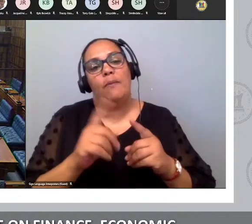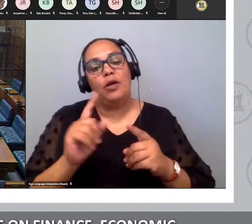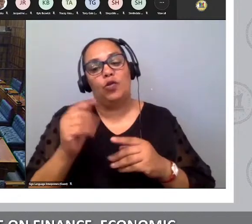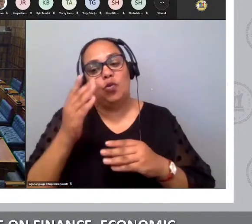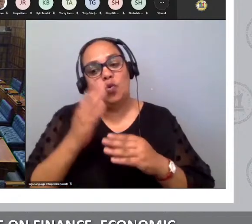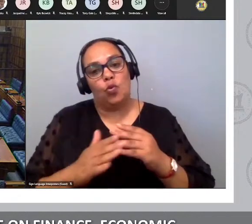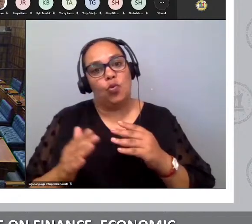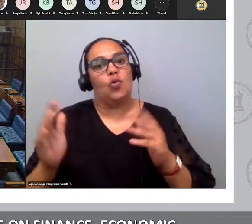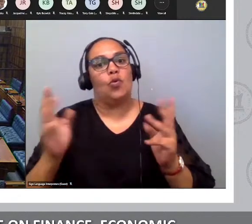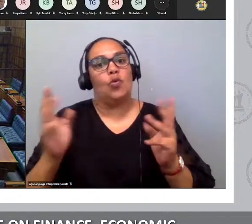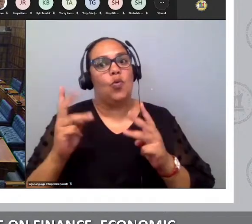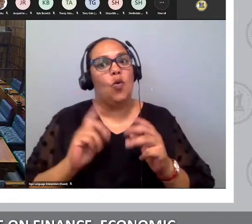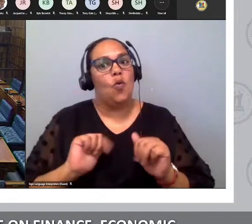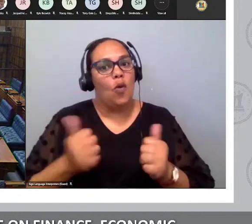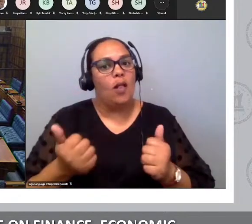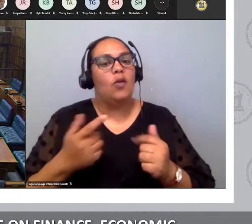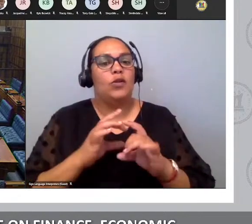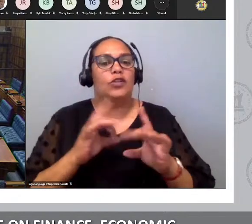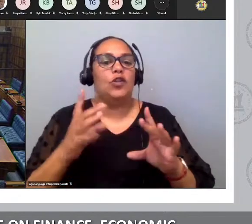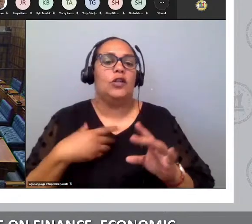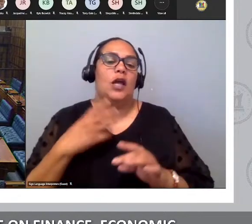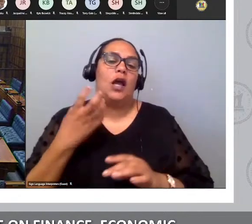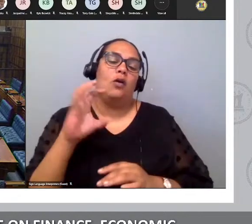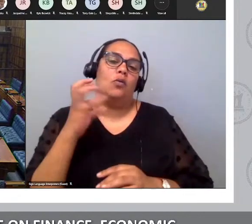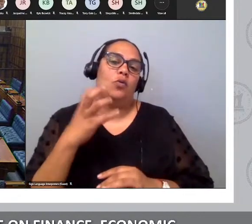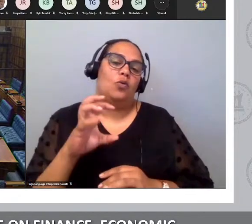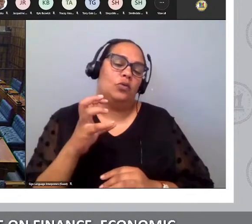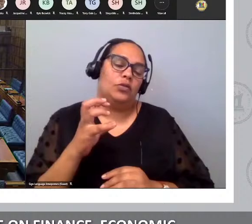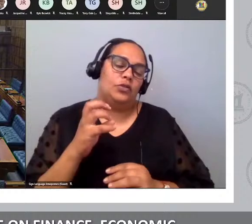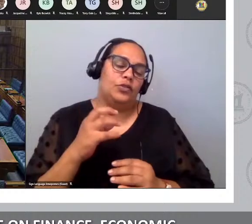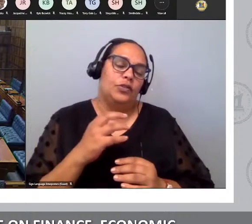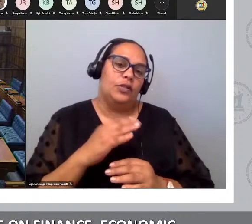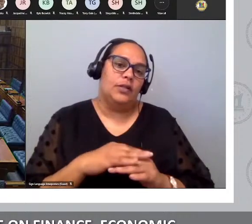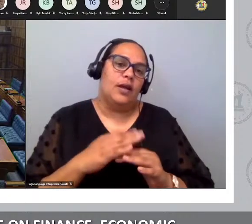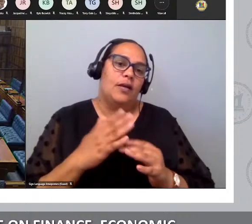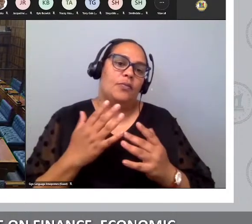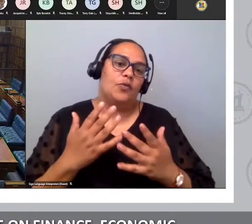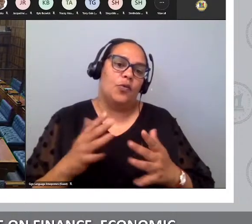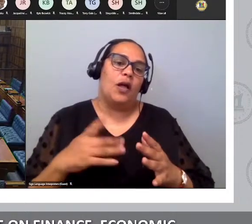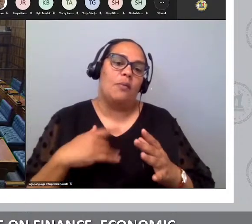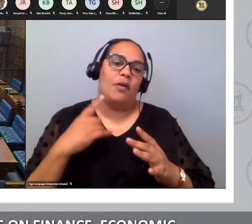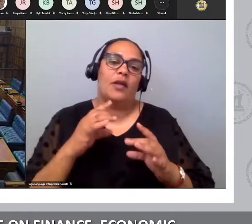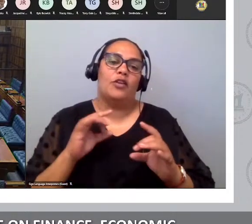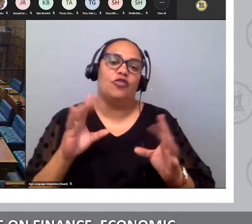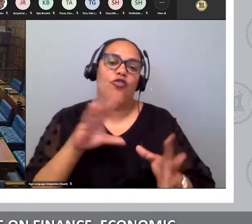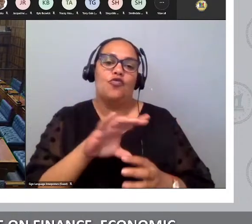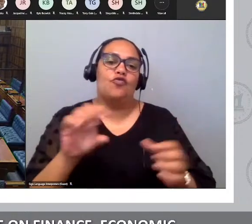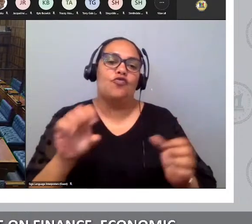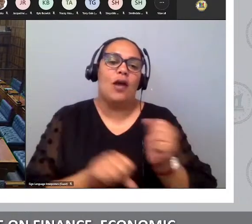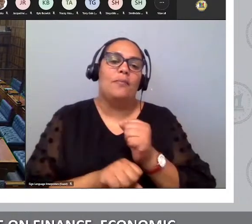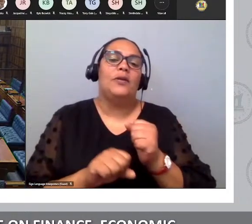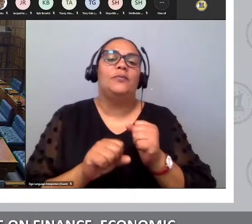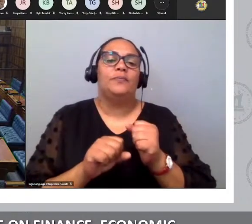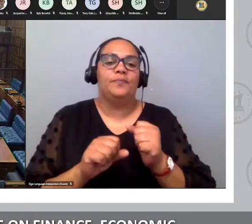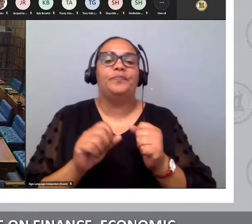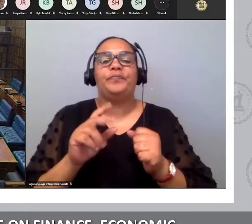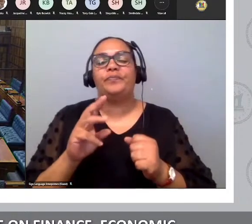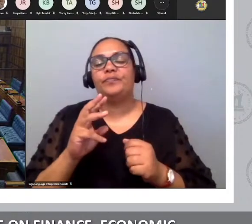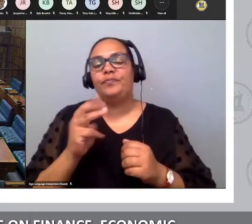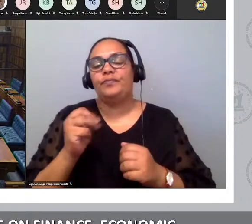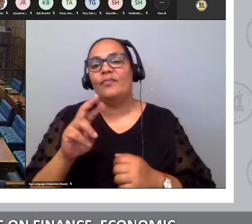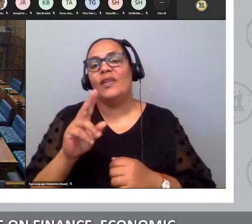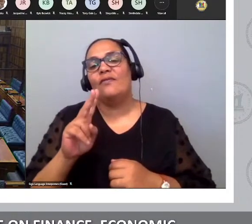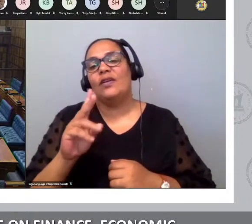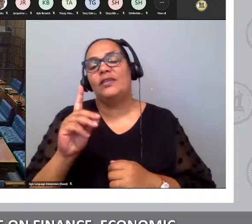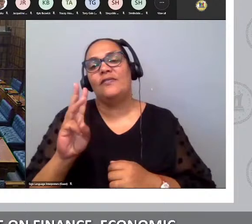well and we're going to start our Citrus season well I thought I just wrap up and to Mr Fest and